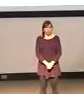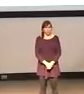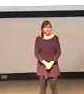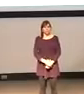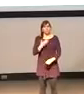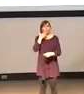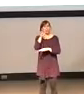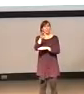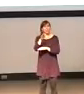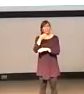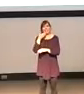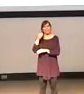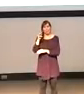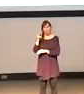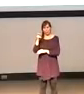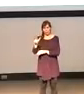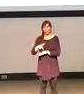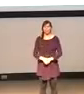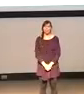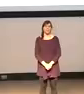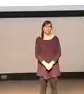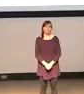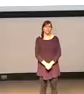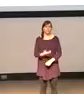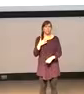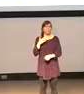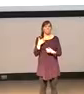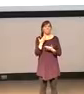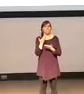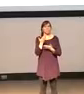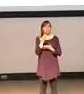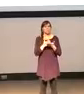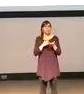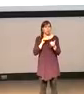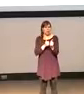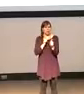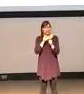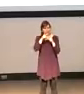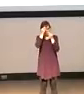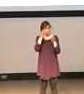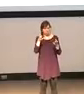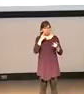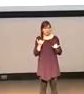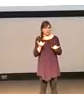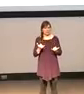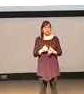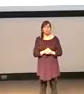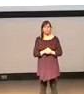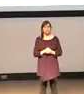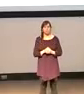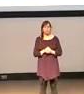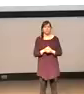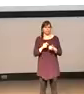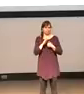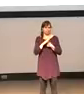Good afternoon. Thank you, Marshall. I have just a couple updates to provide today. One is